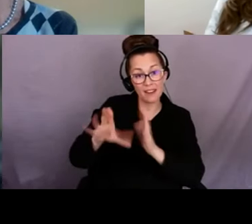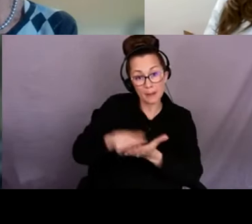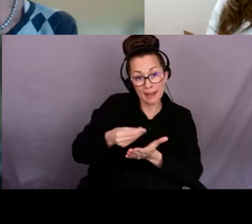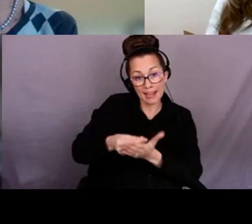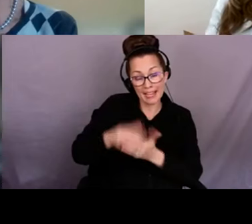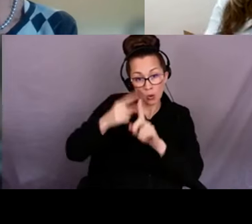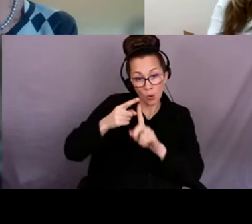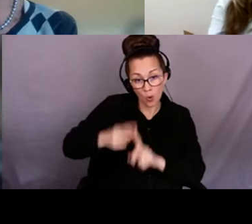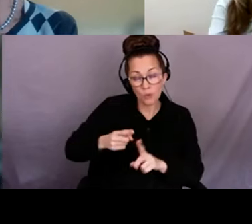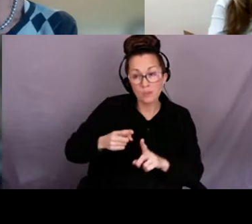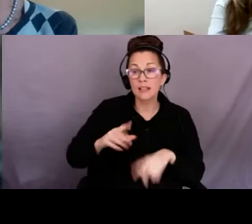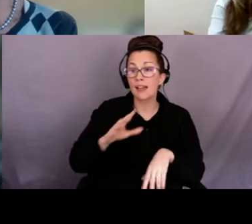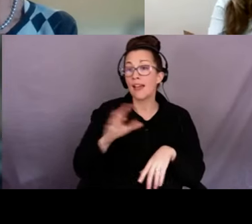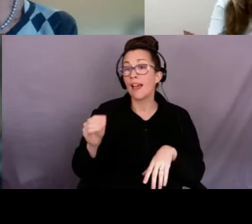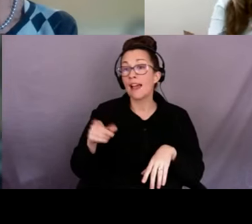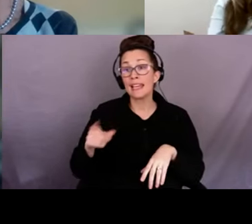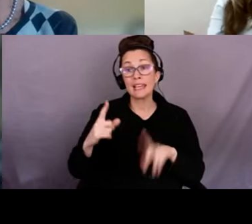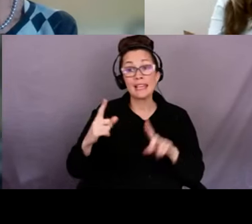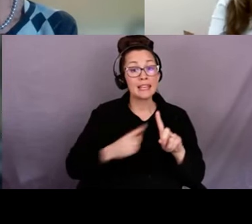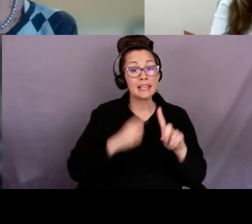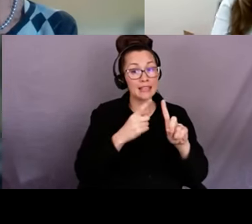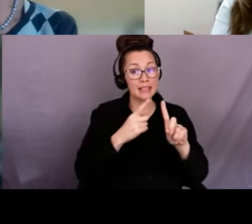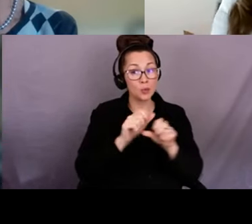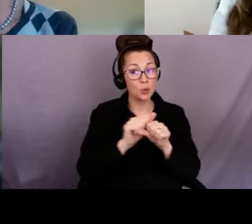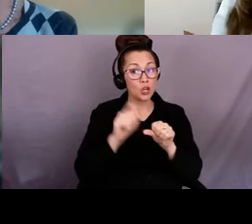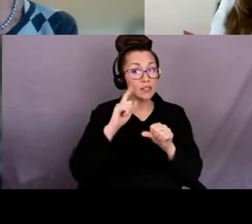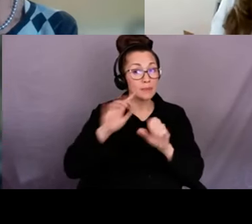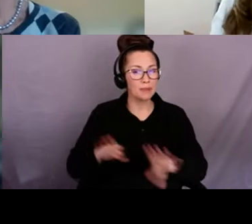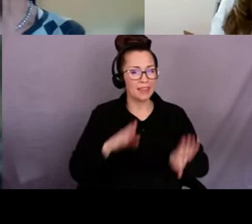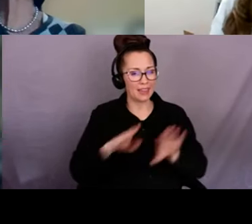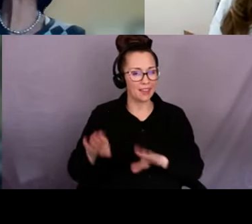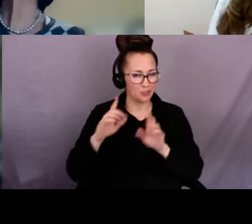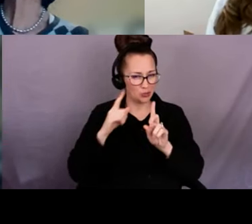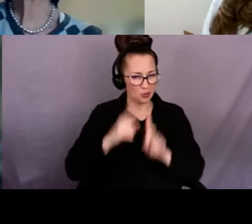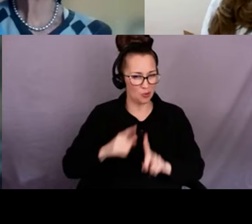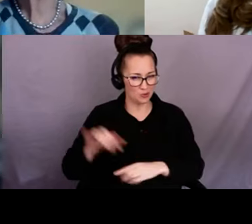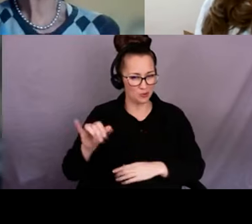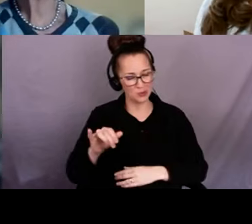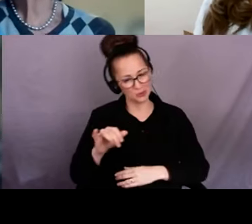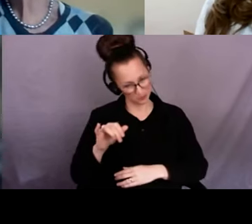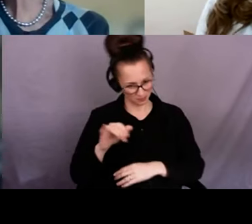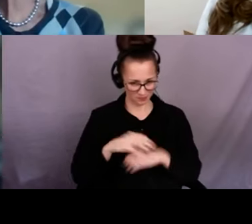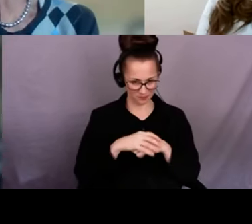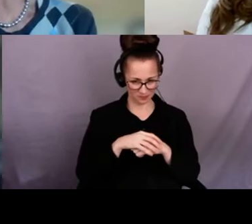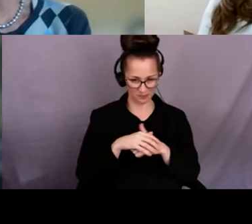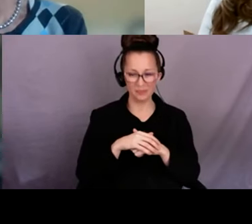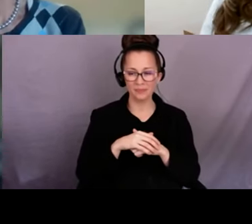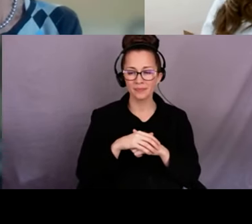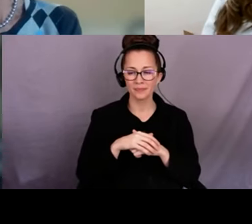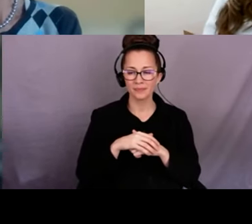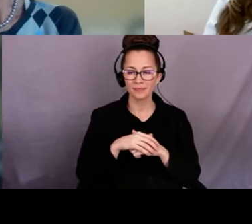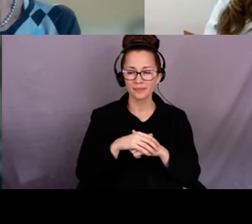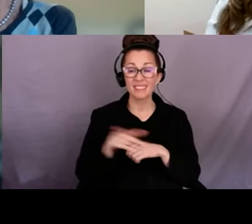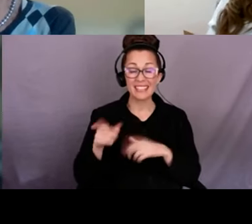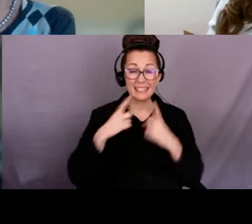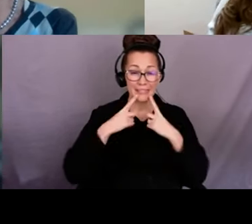and he also worked on his behavior goals, as we have called them over the years. He